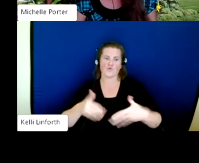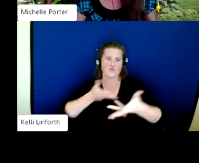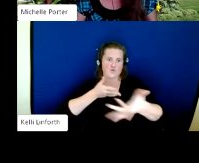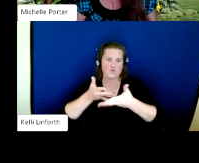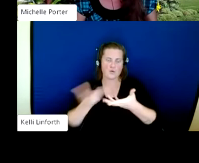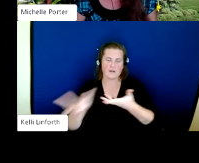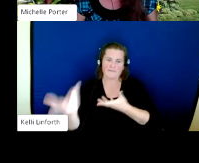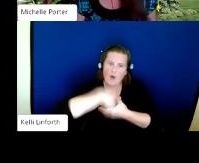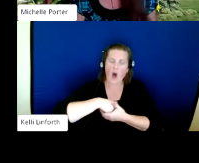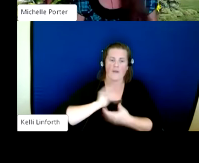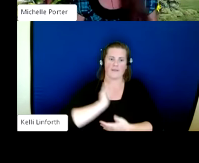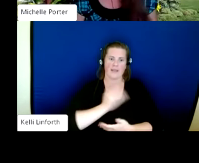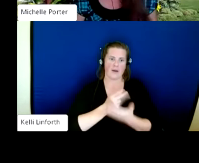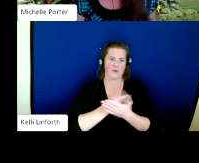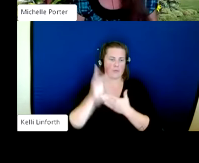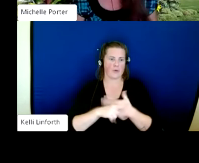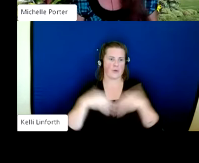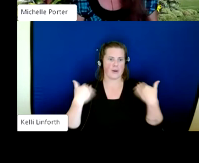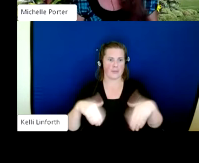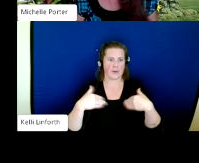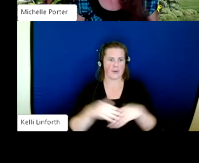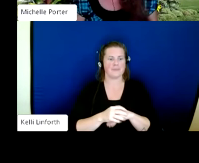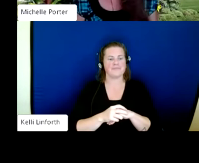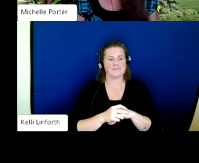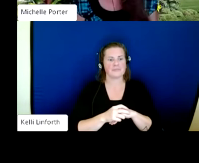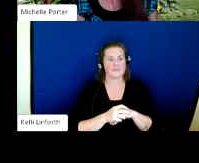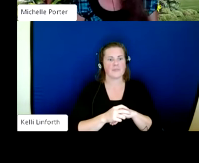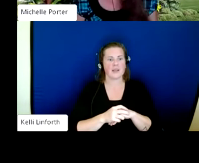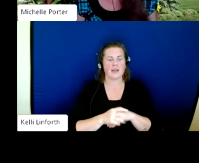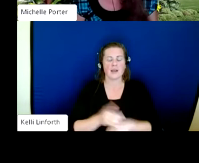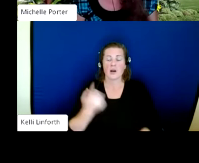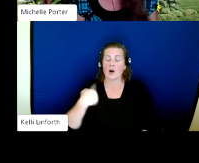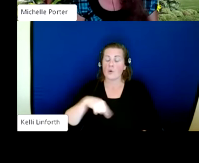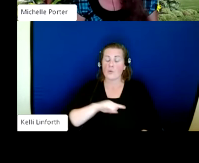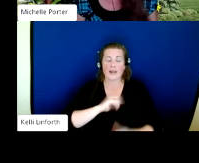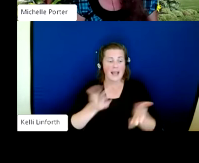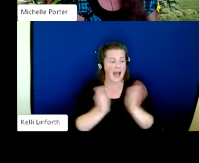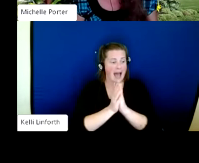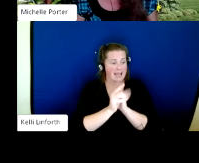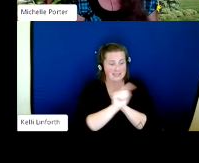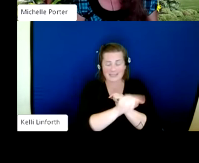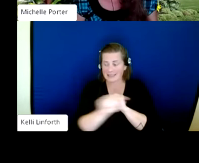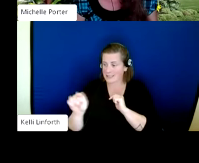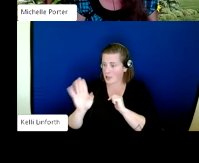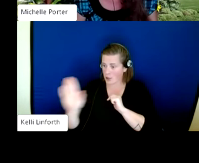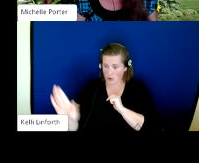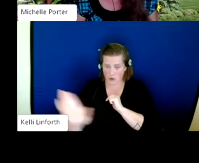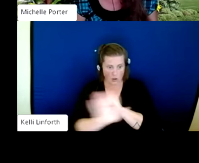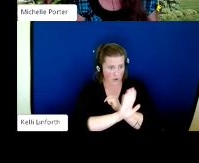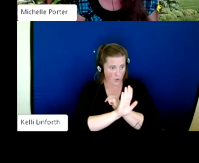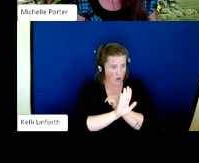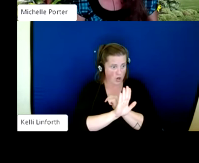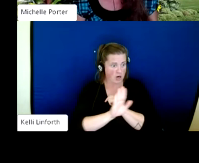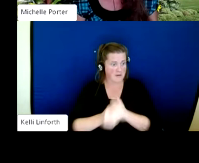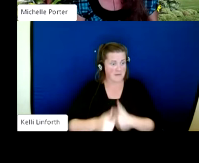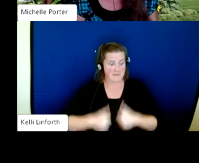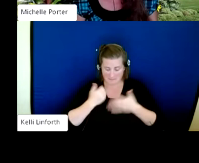program. We also asked people whether they changed any of their behaviors, because that was the ultimate goal of